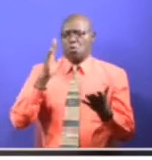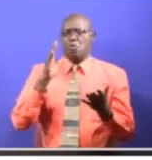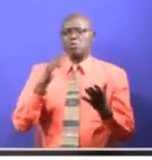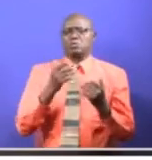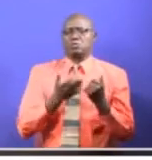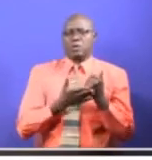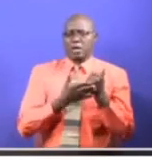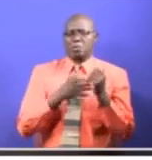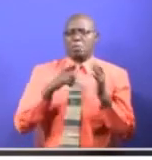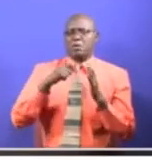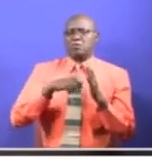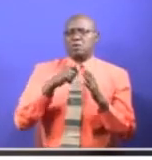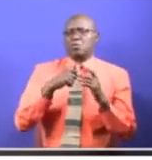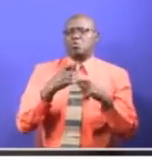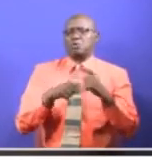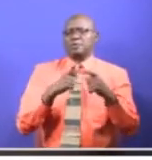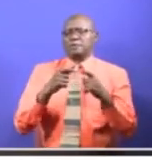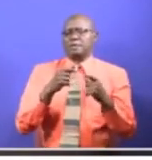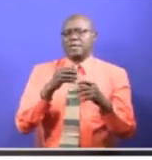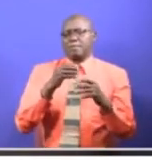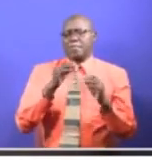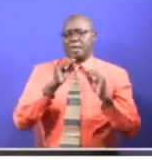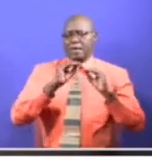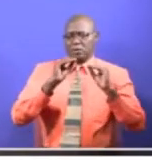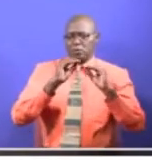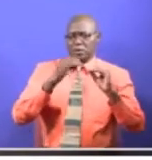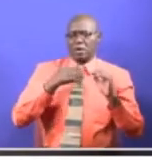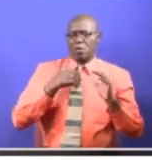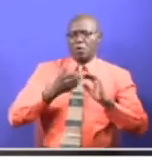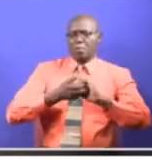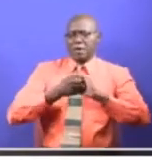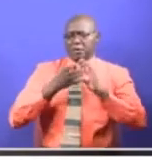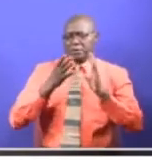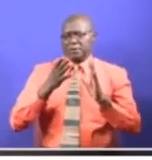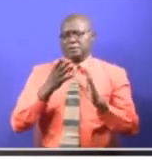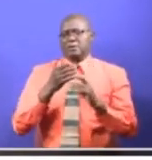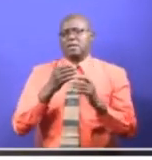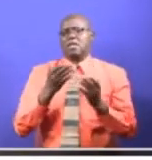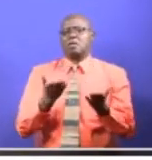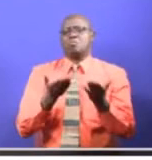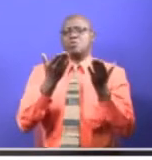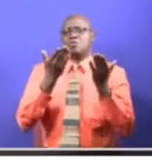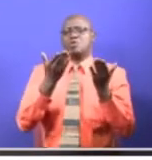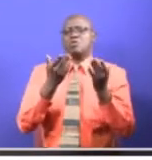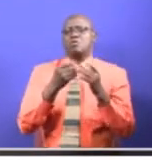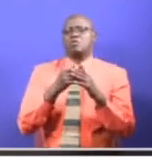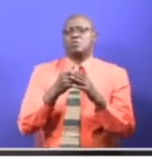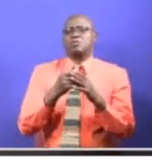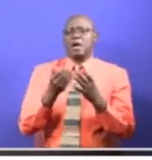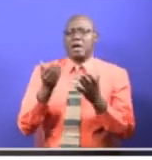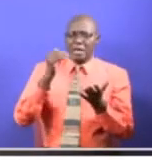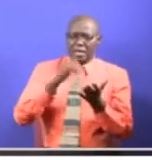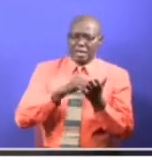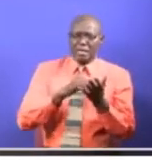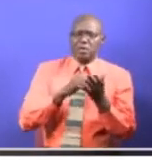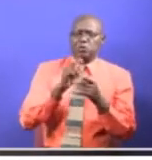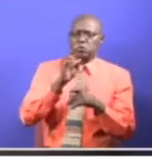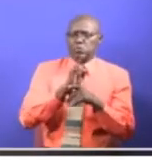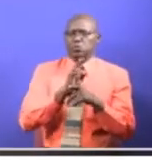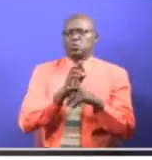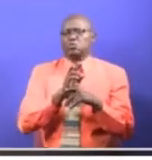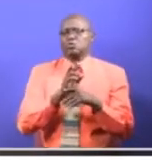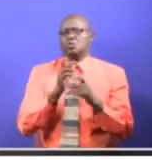processes, educate our partners, improve recycling processes, and look at working